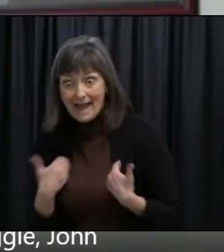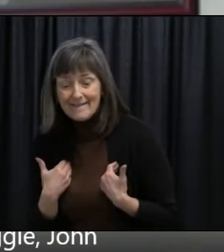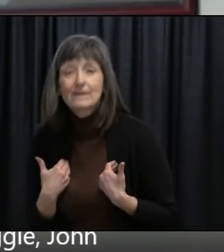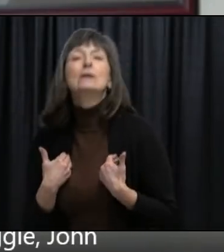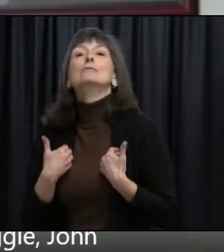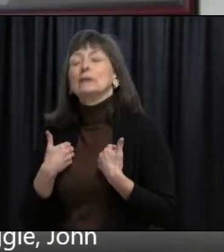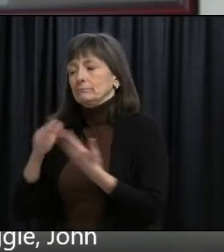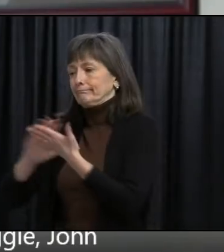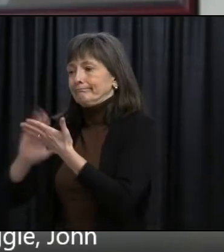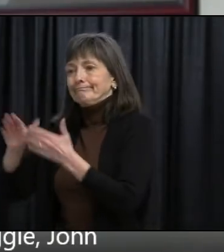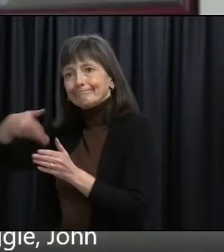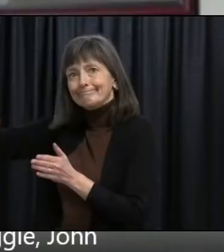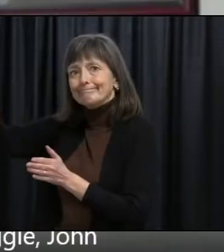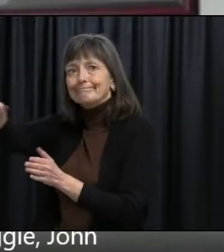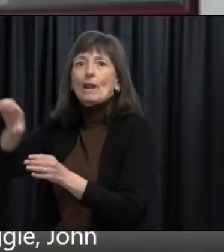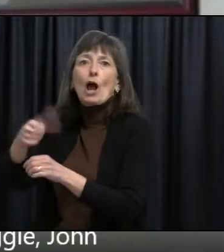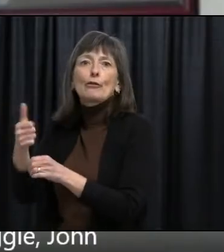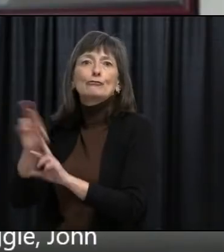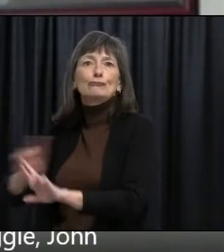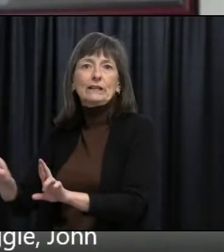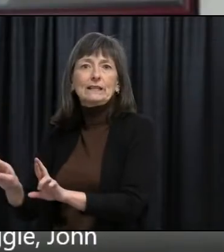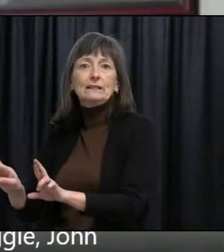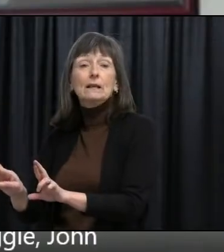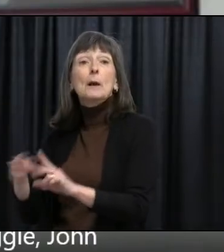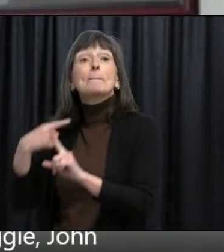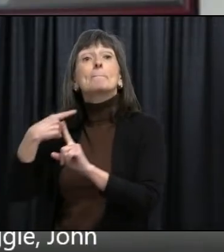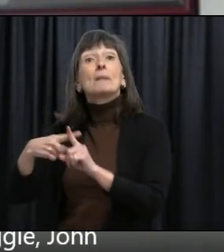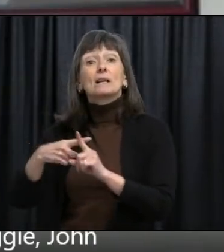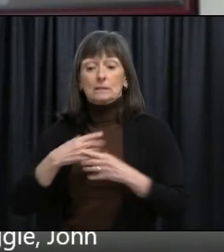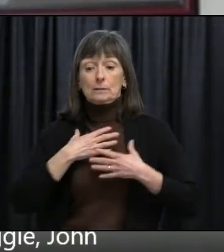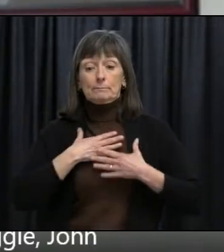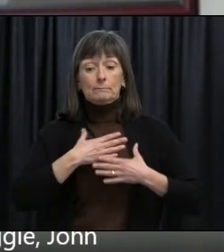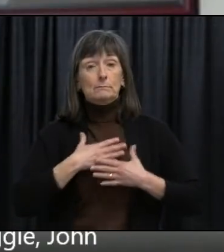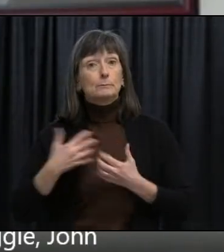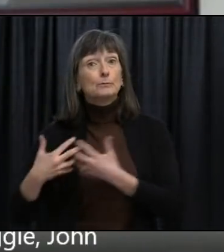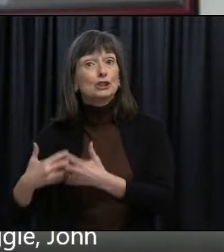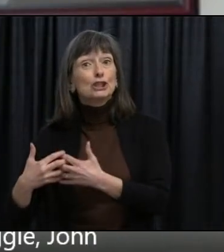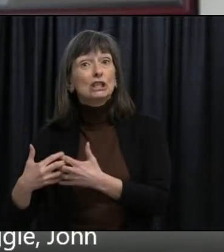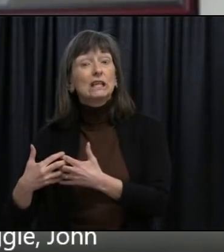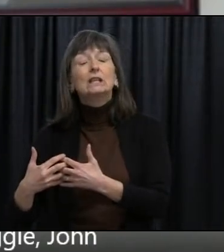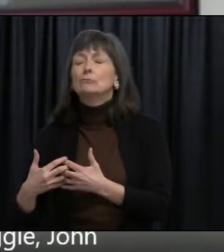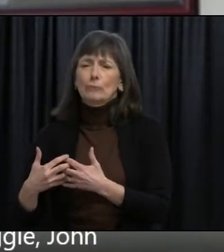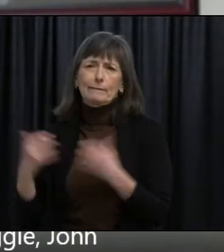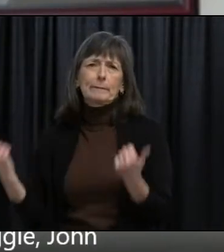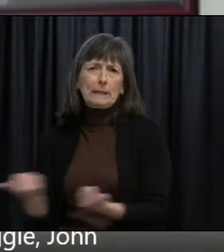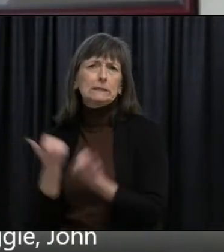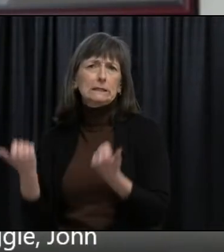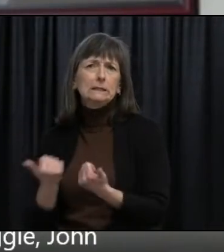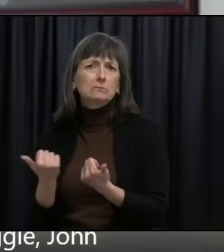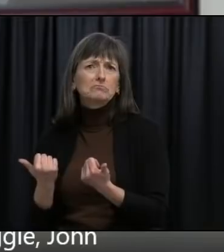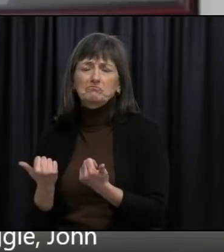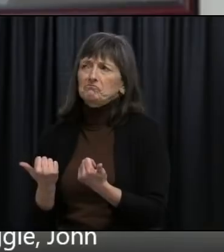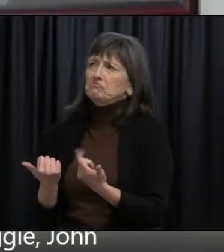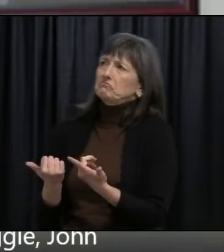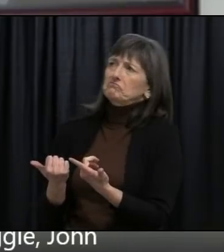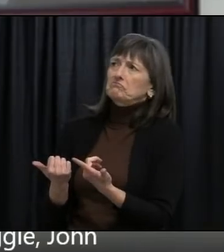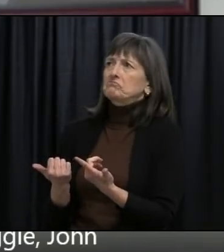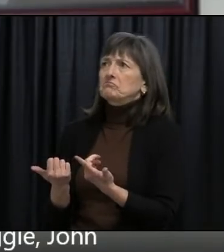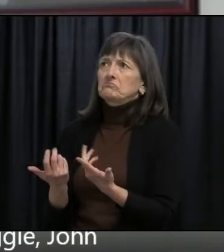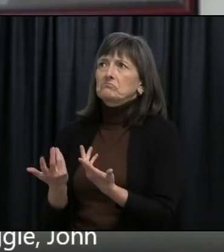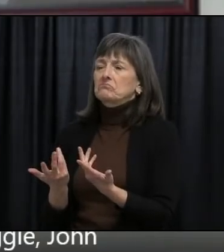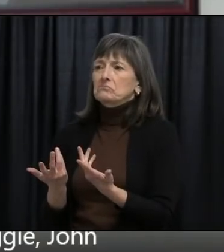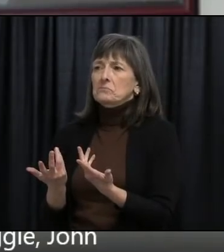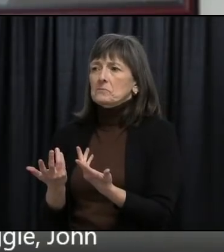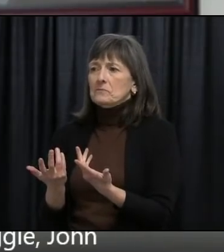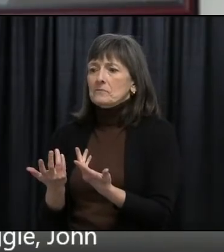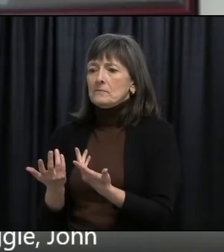each. There are sufficient ventilators to actually effectively more than double the number